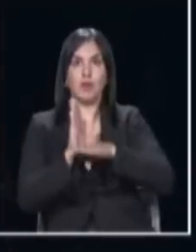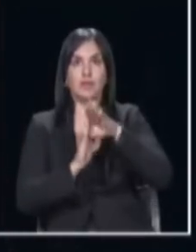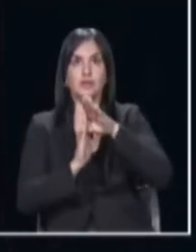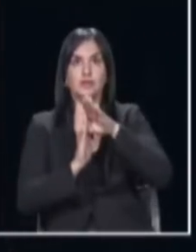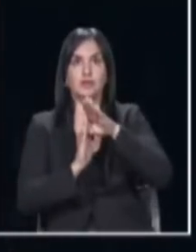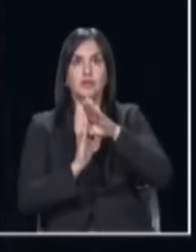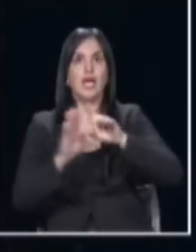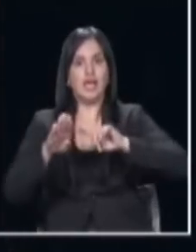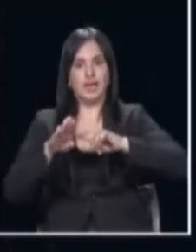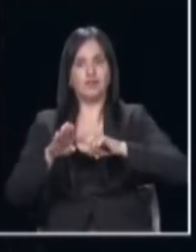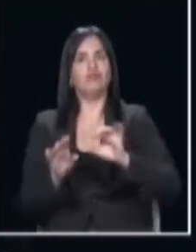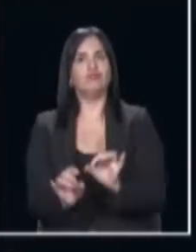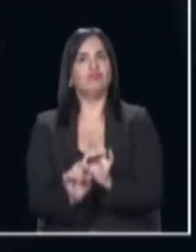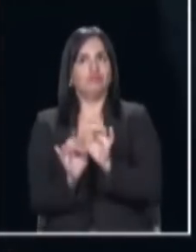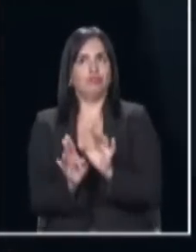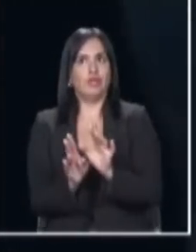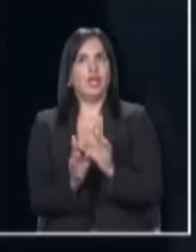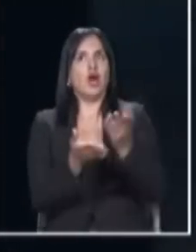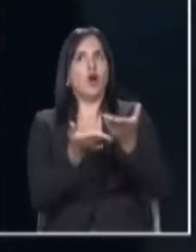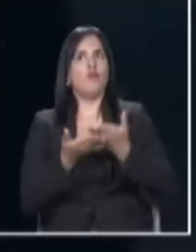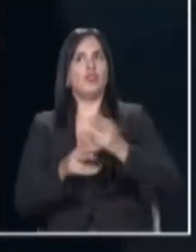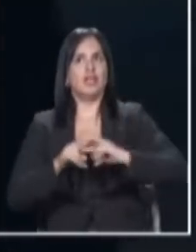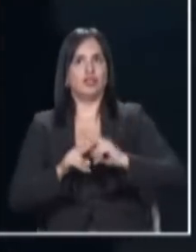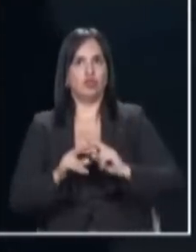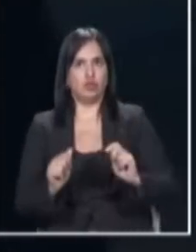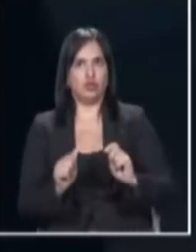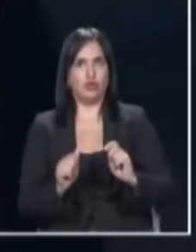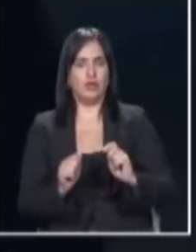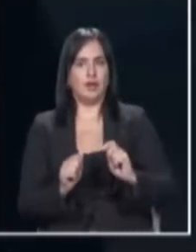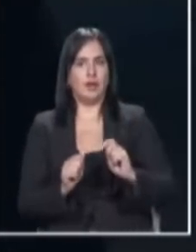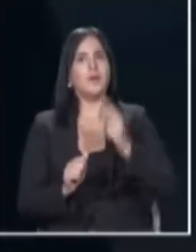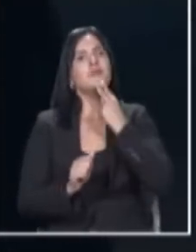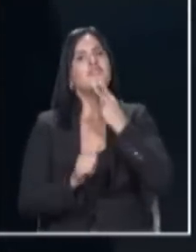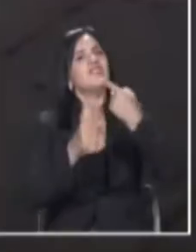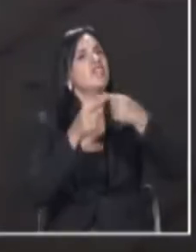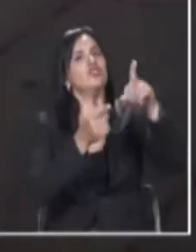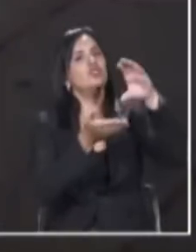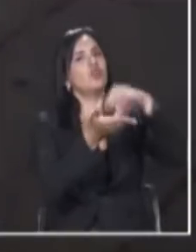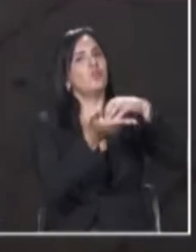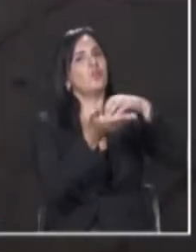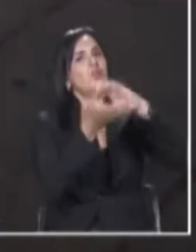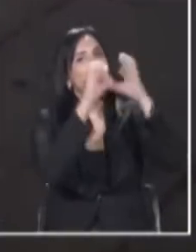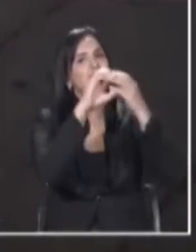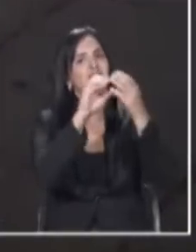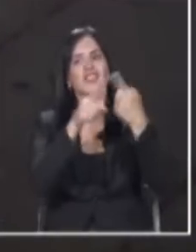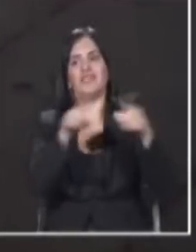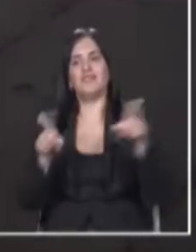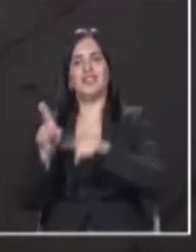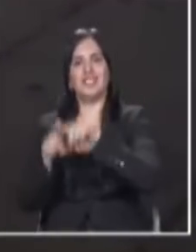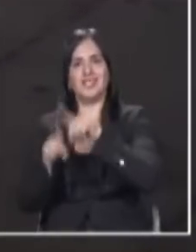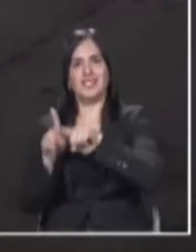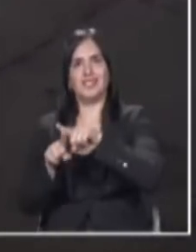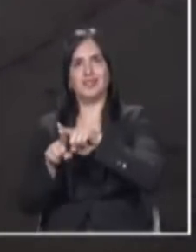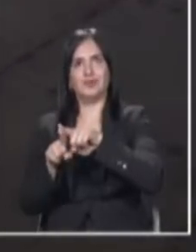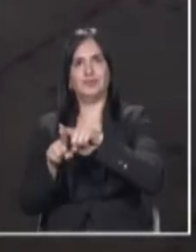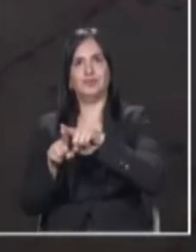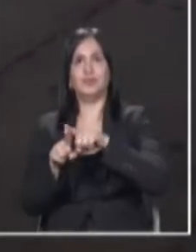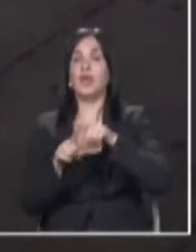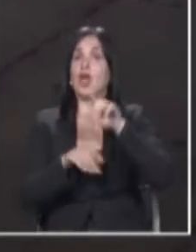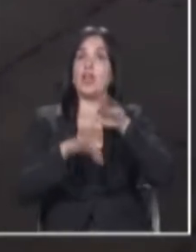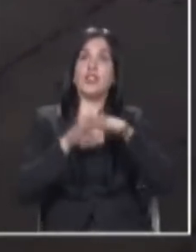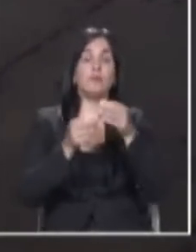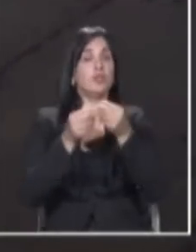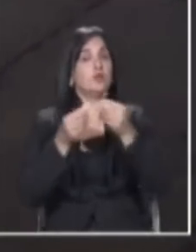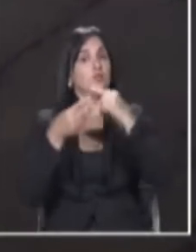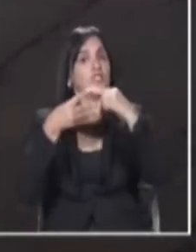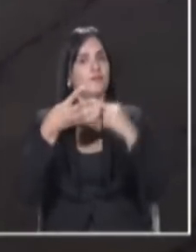technology would eventually provide us with feasible solutions for inhabiting other planets beyond Earth this does depend on many unknown